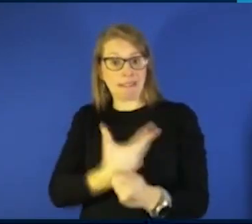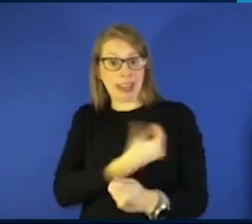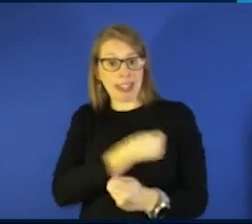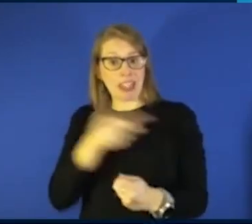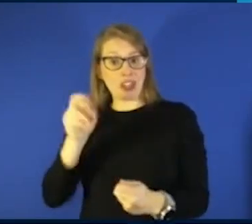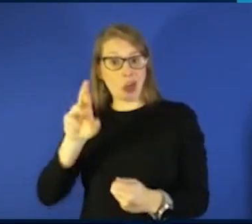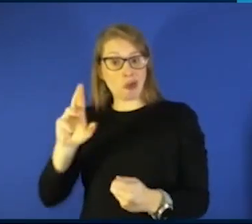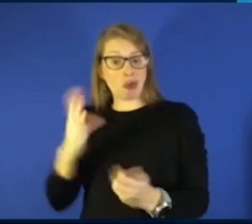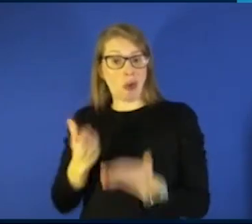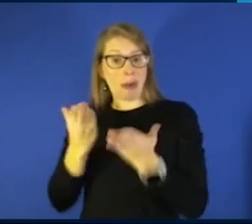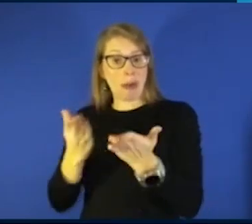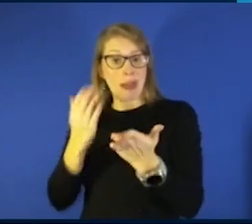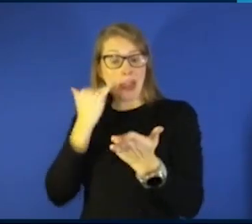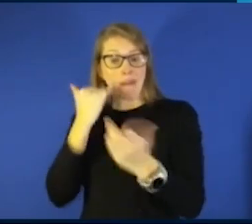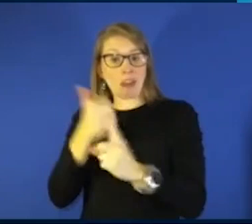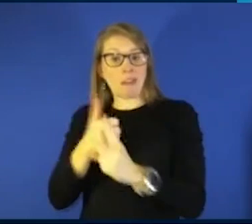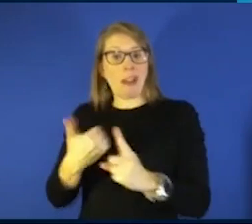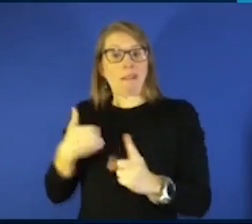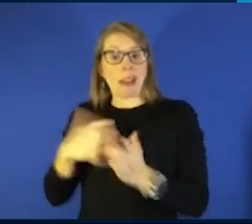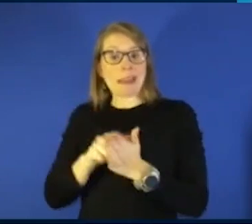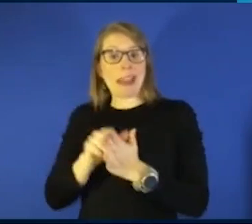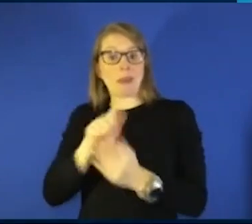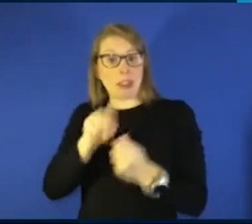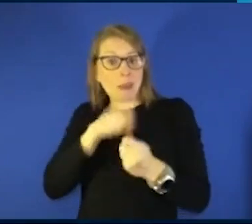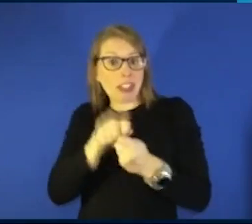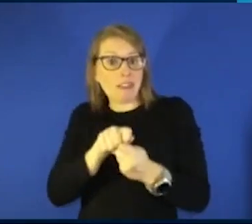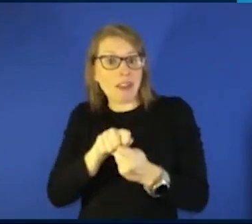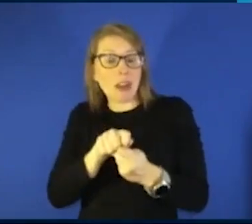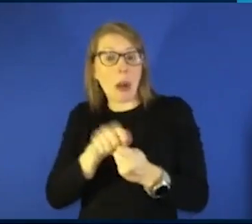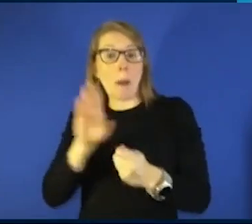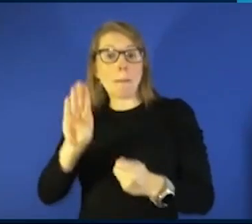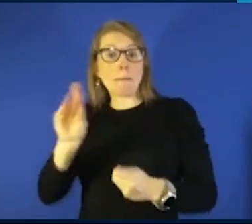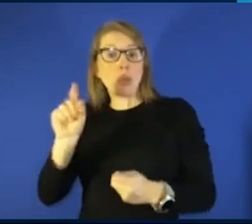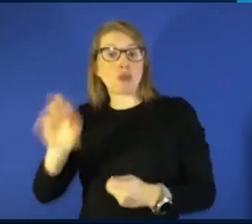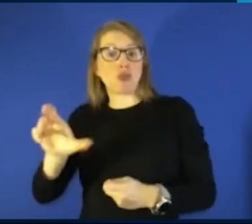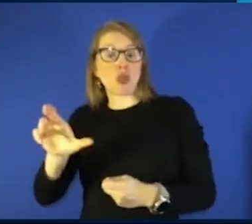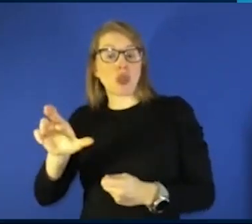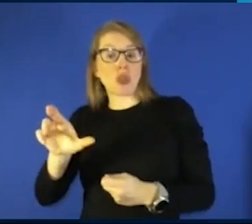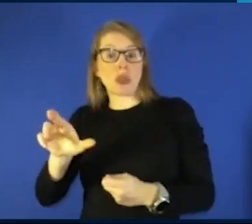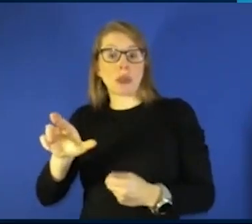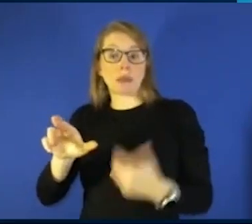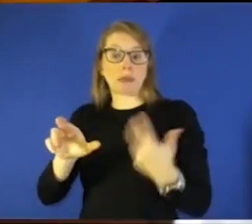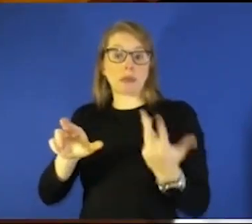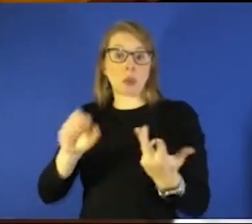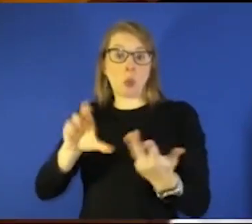recommend if you have cancer? Is there a specific booster or combination that you recommend?